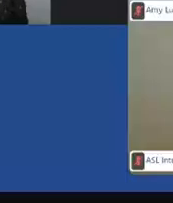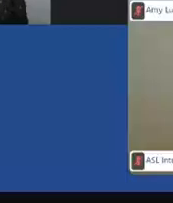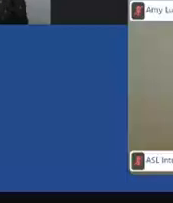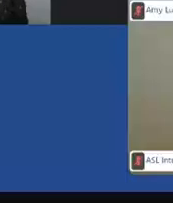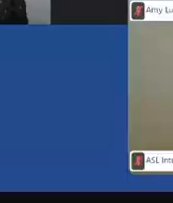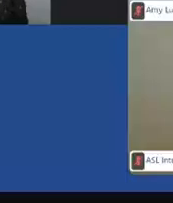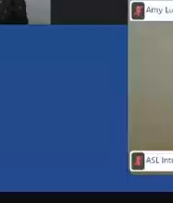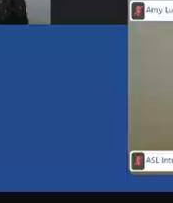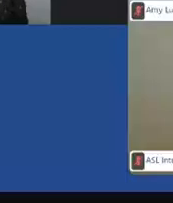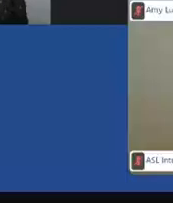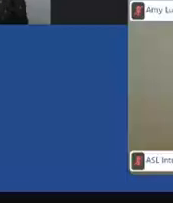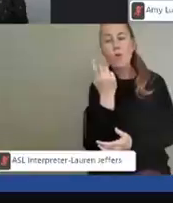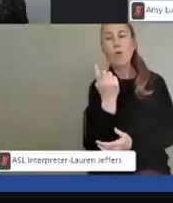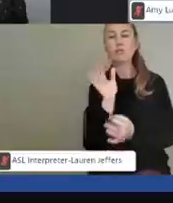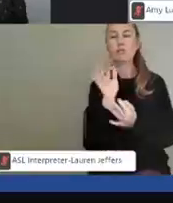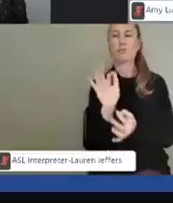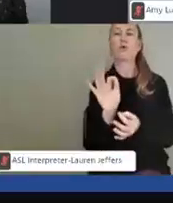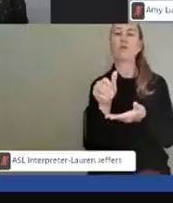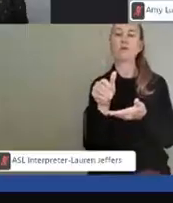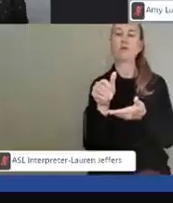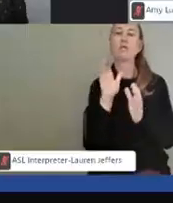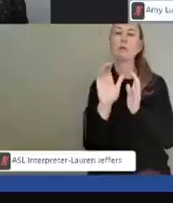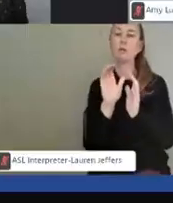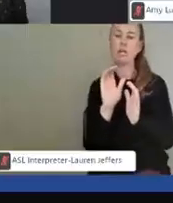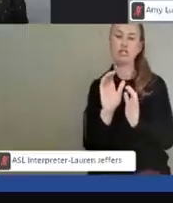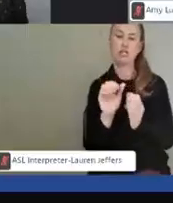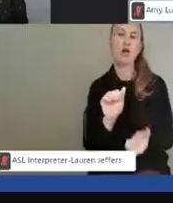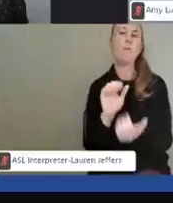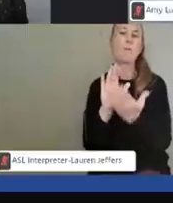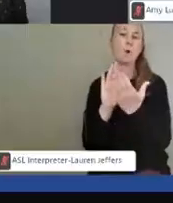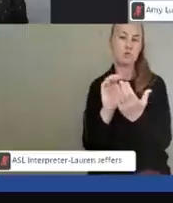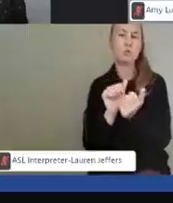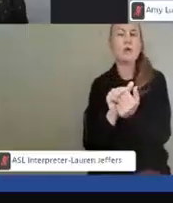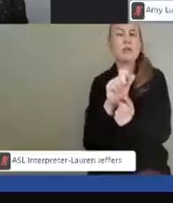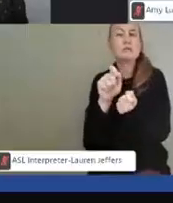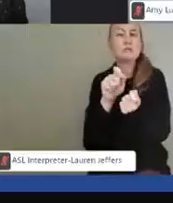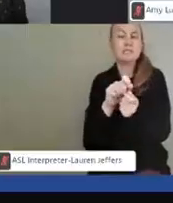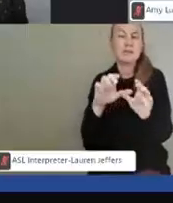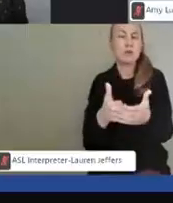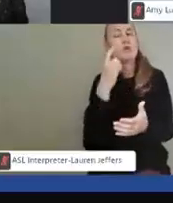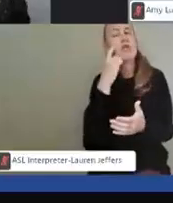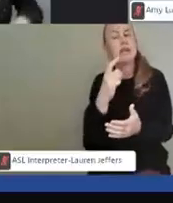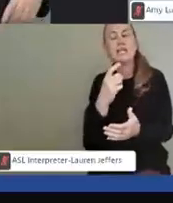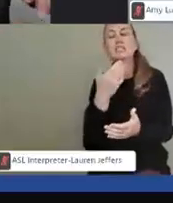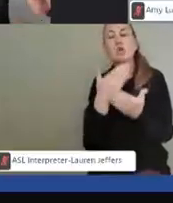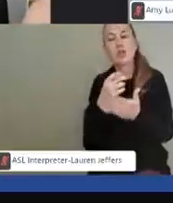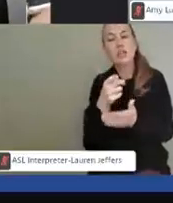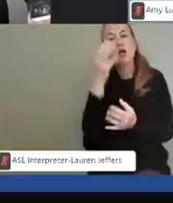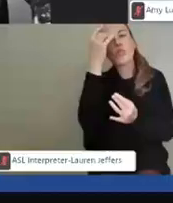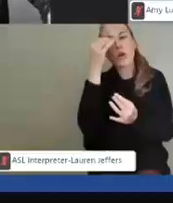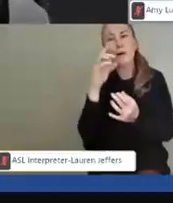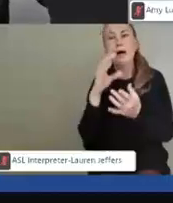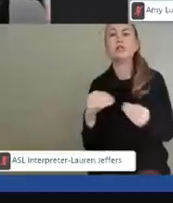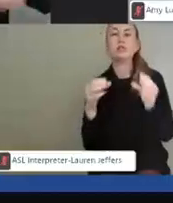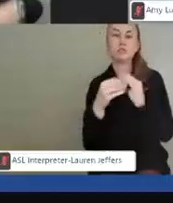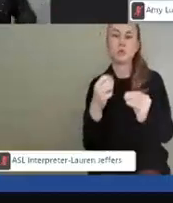not always the perfect way of communicating with certain groups. So I think it's great that you've thought about that storytelling